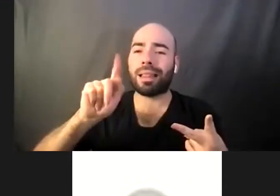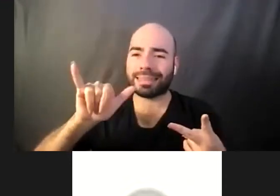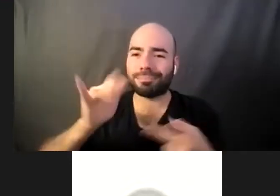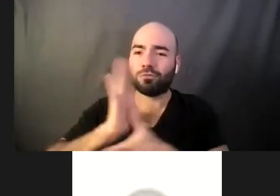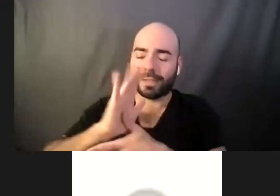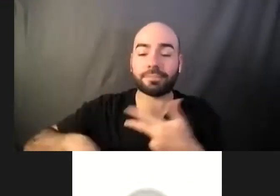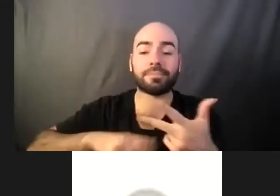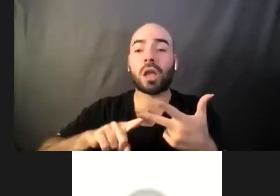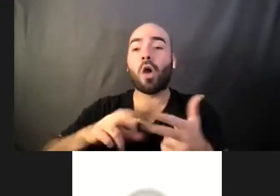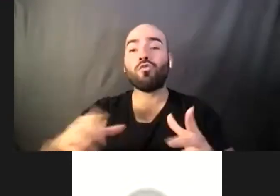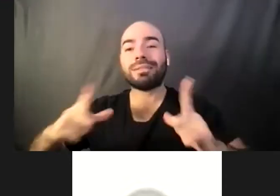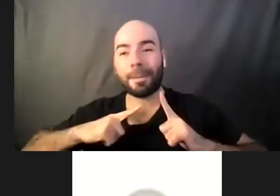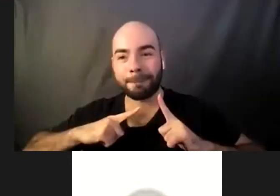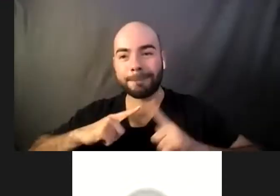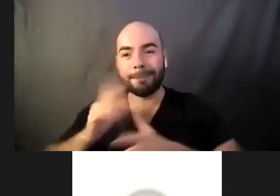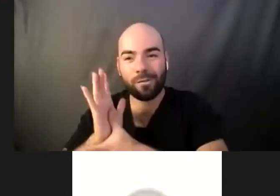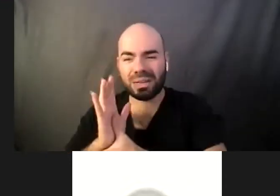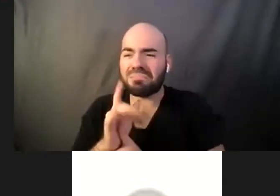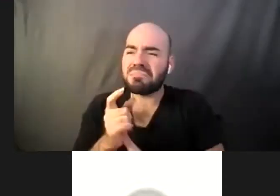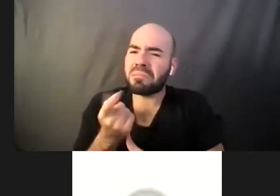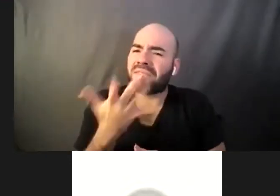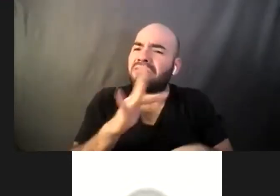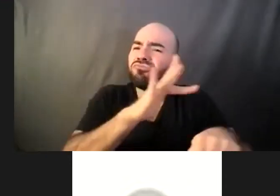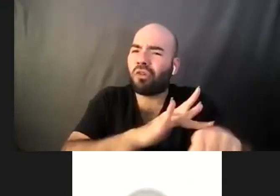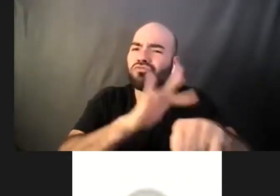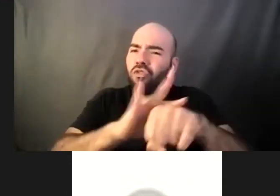a little bit of everything.